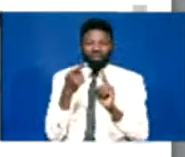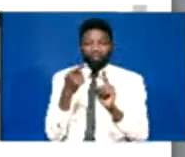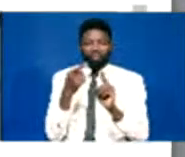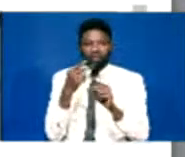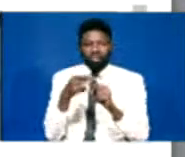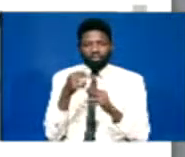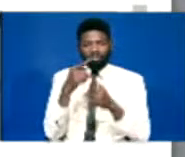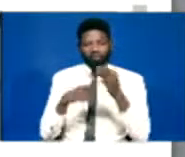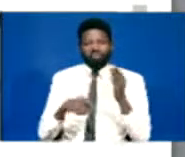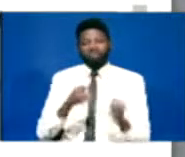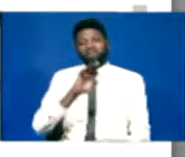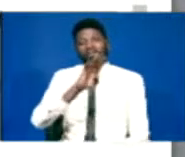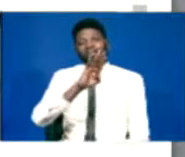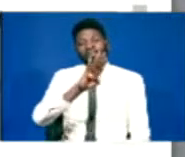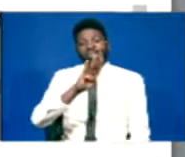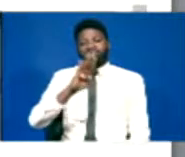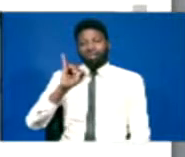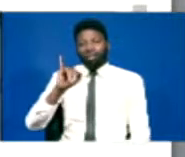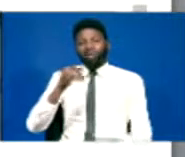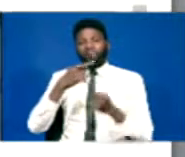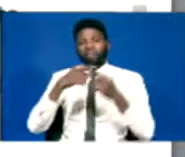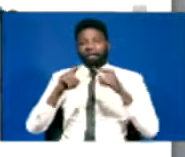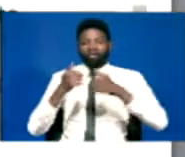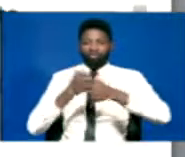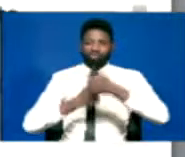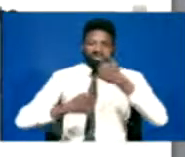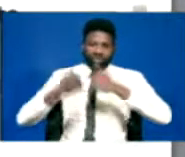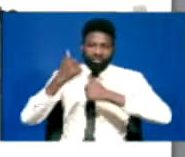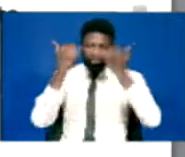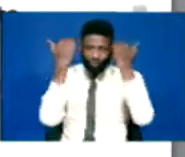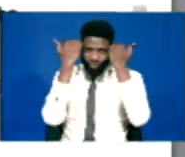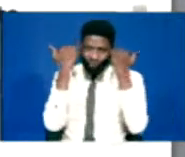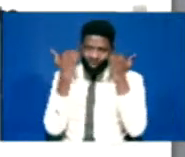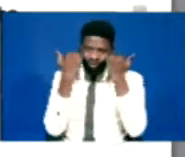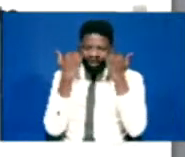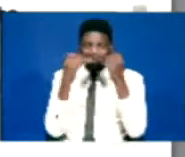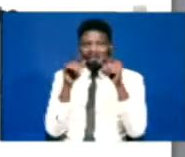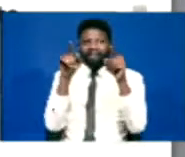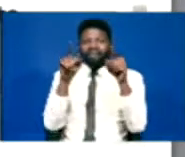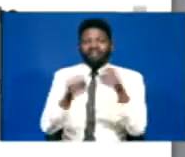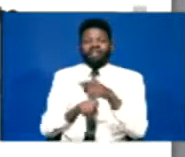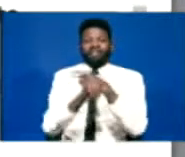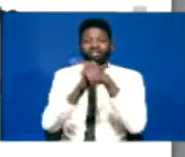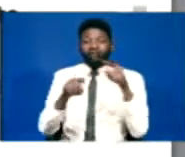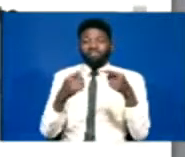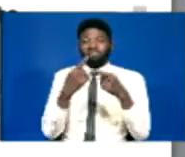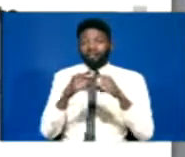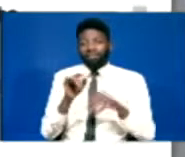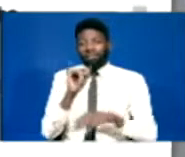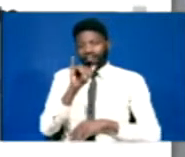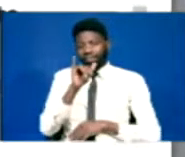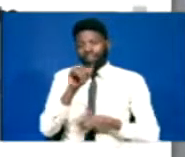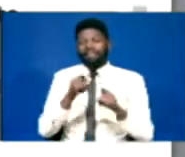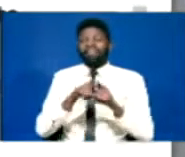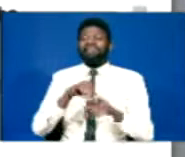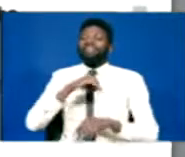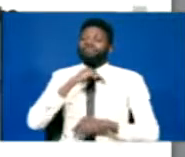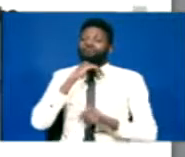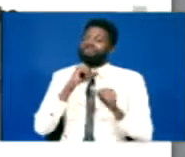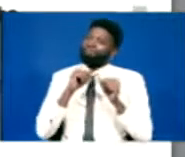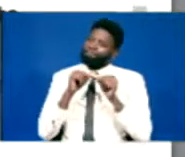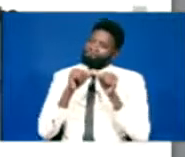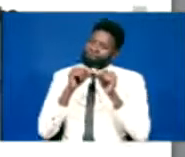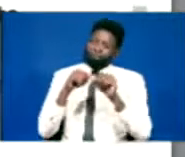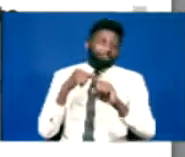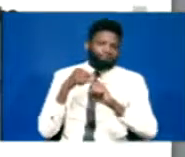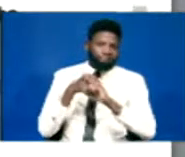that was eventually quashed by the Supreme Court, but that did not stop the Raila Odinga's aspirations, and in 2022